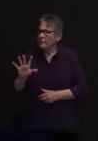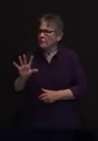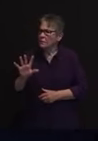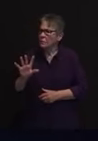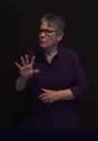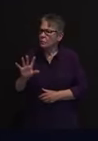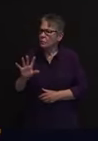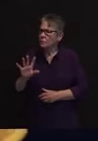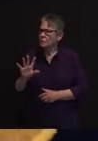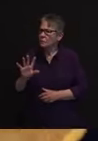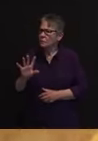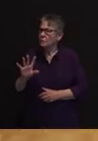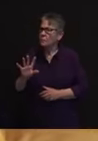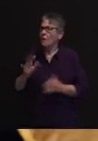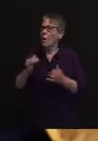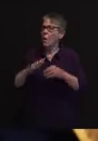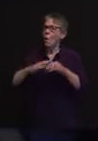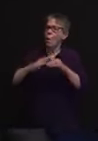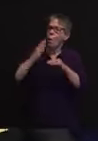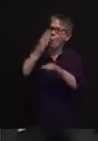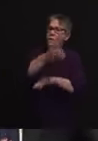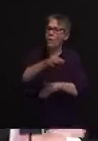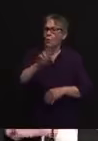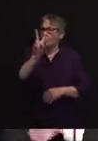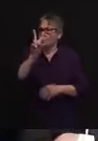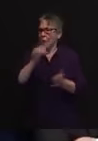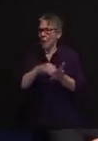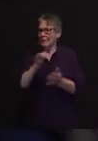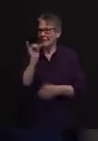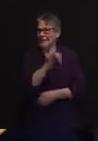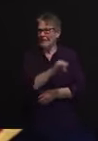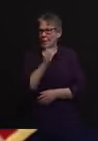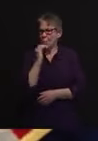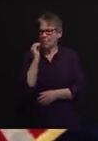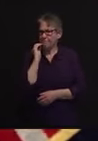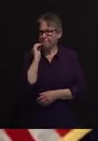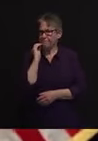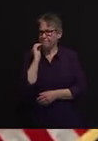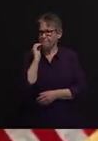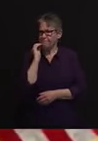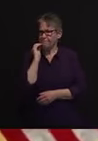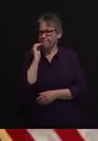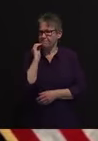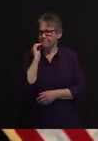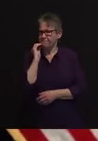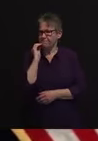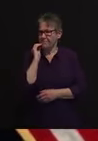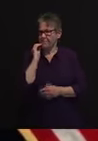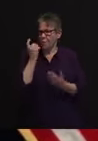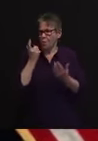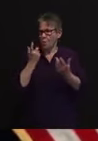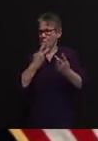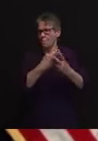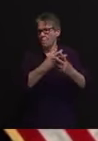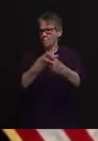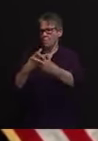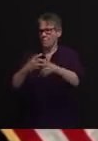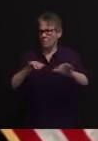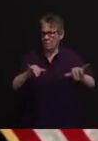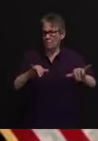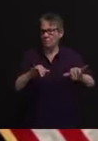unrelated completely, Matt, to your question, but I forgot. I realized I meant to mention that we participated in a call this morning. We are trying to